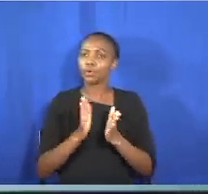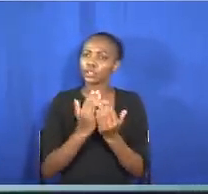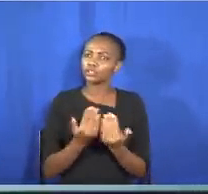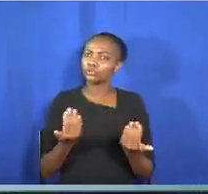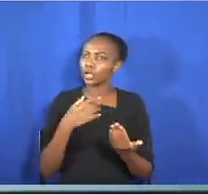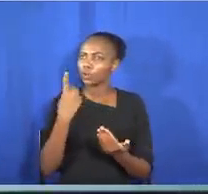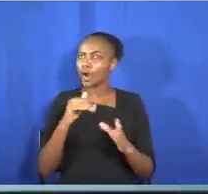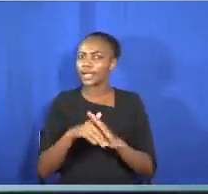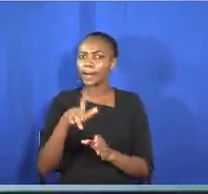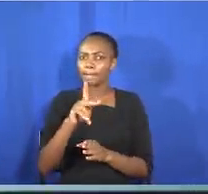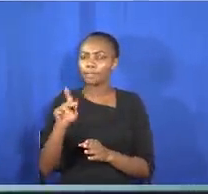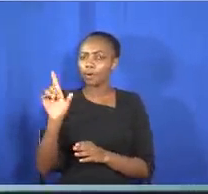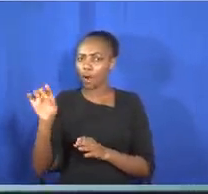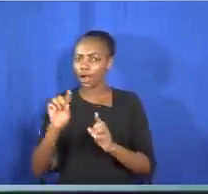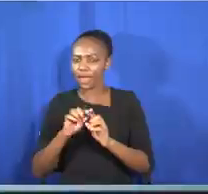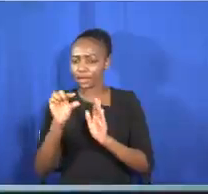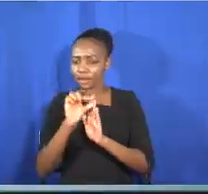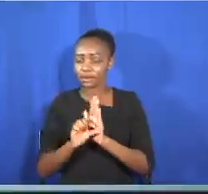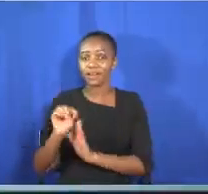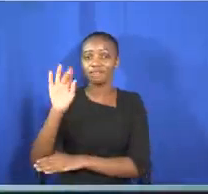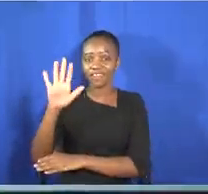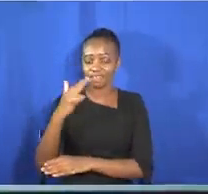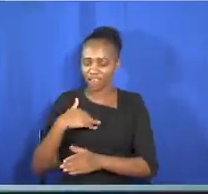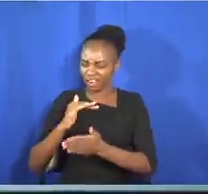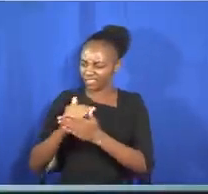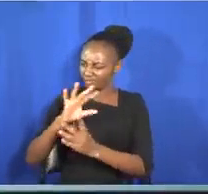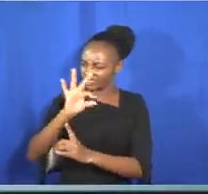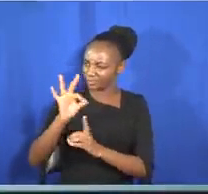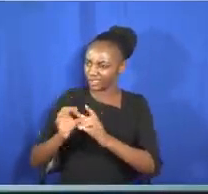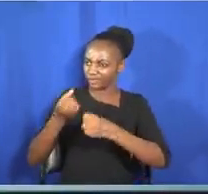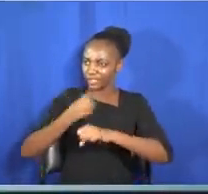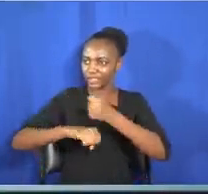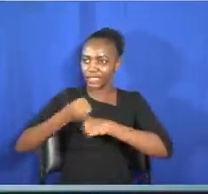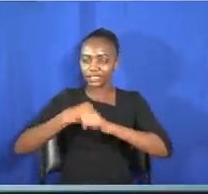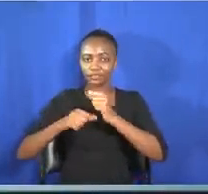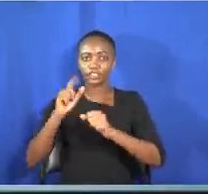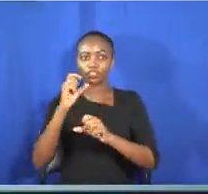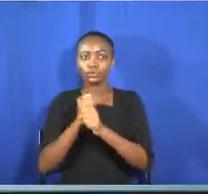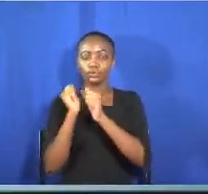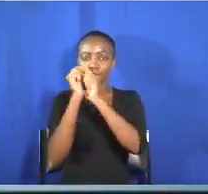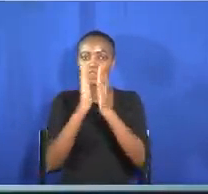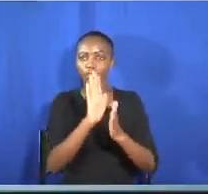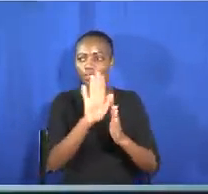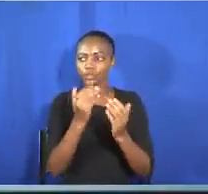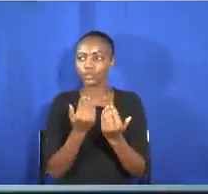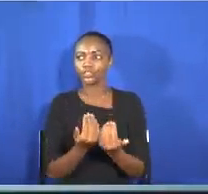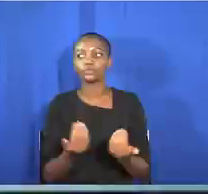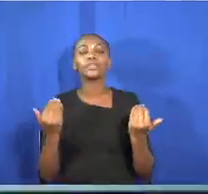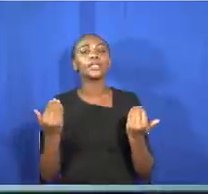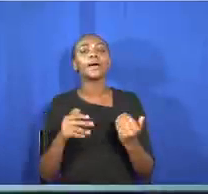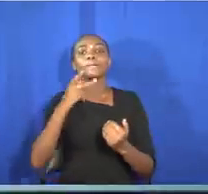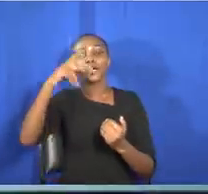in PP1 all the way to grade 5. There are certain activities that you do together with your